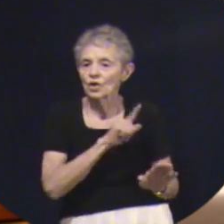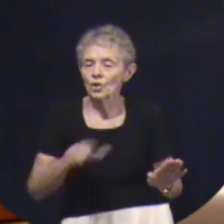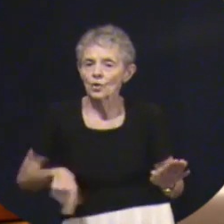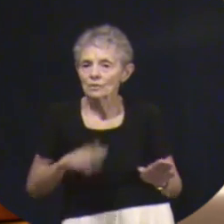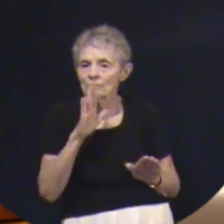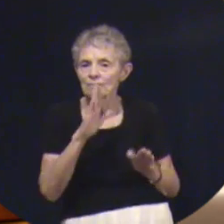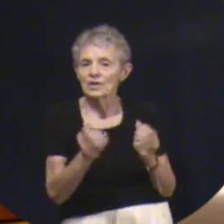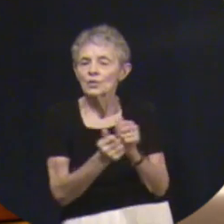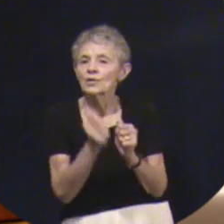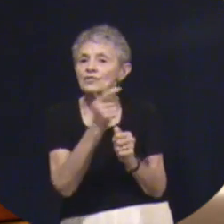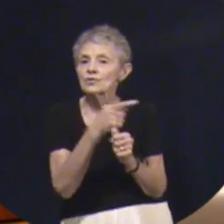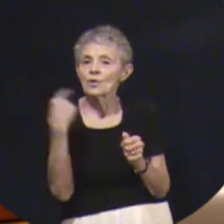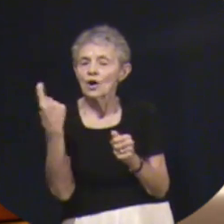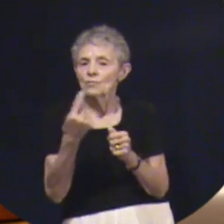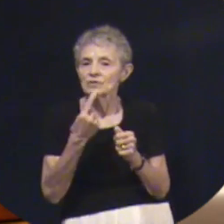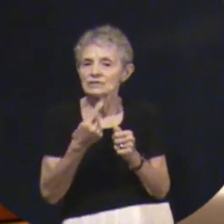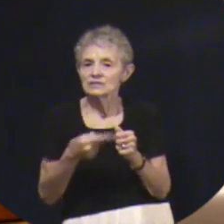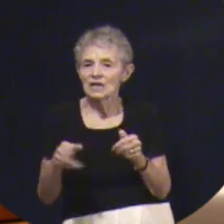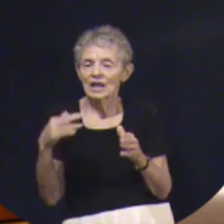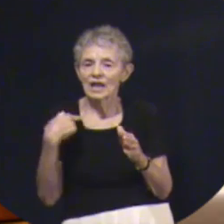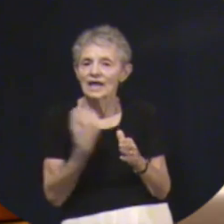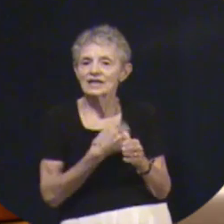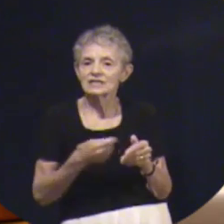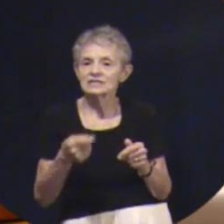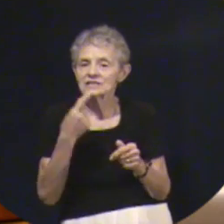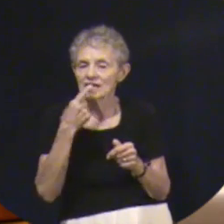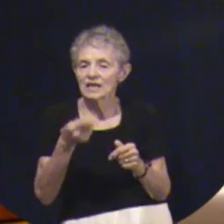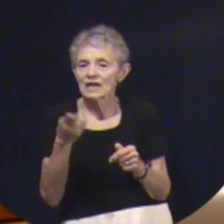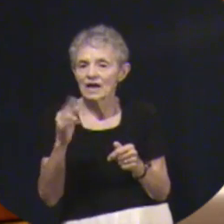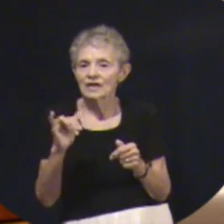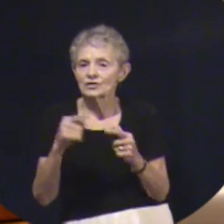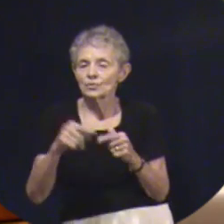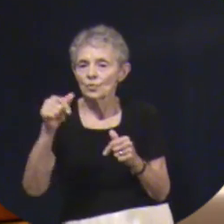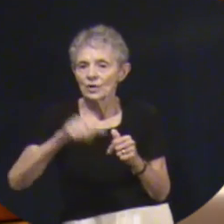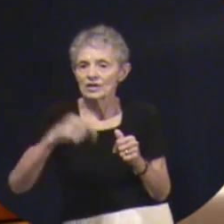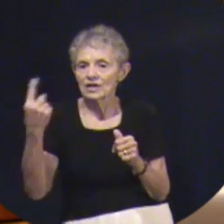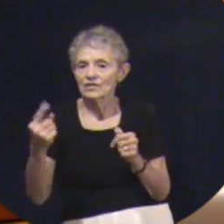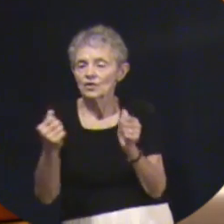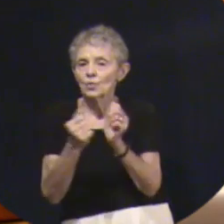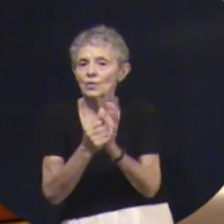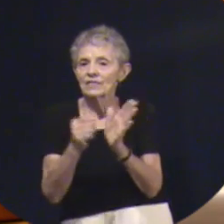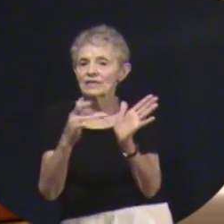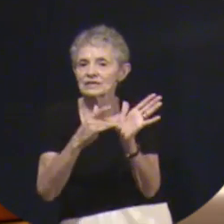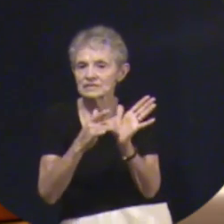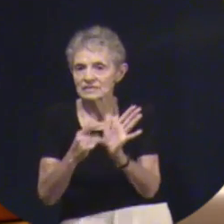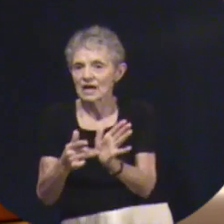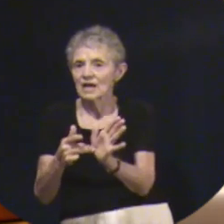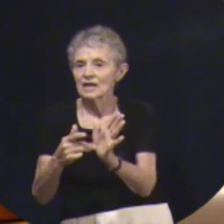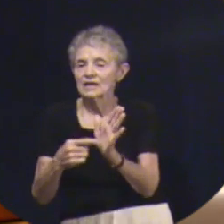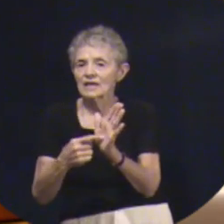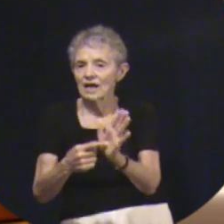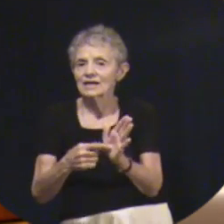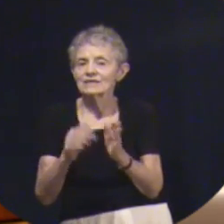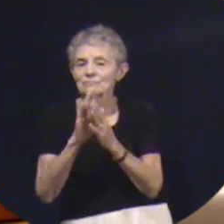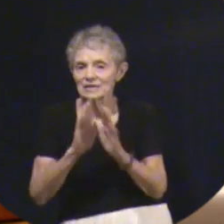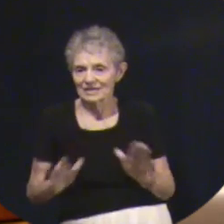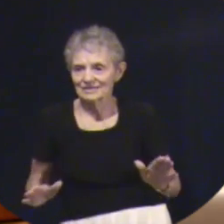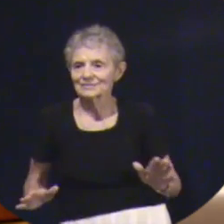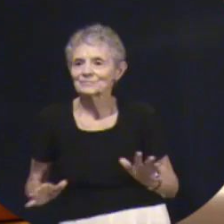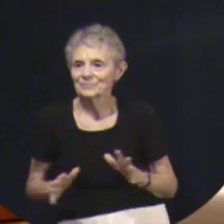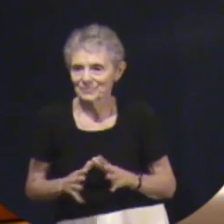spirit. Let us greet one another with a sign of Christ's peace. Peace be with you. Thank you.